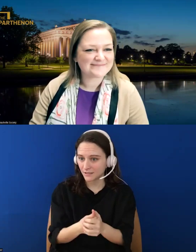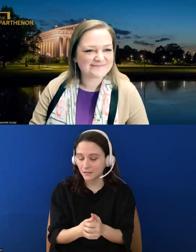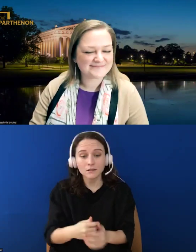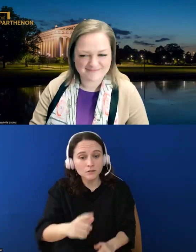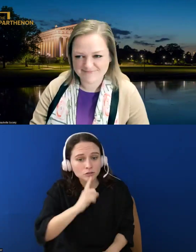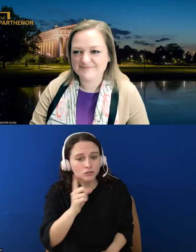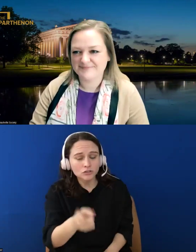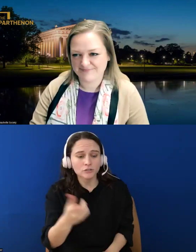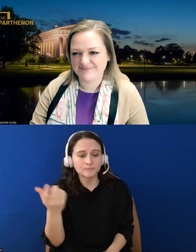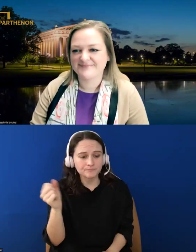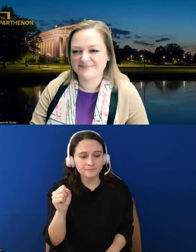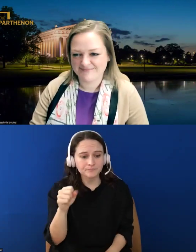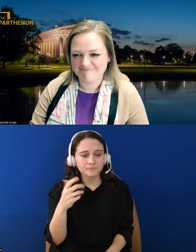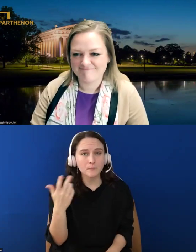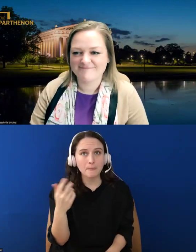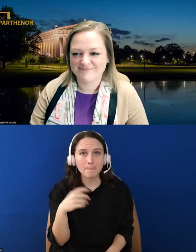Sure, yes.